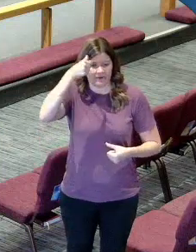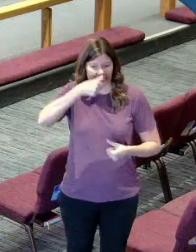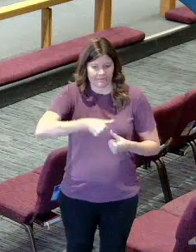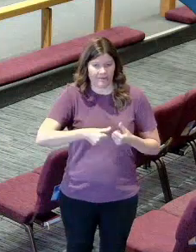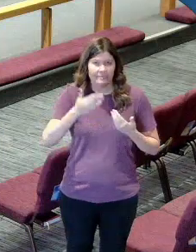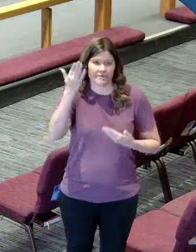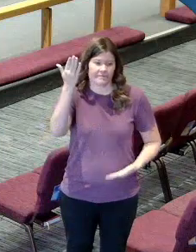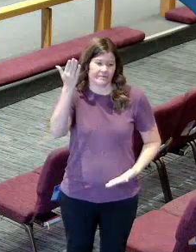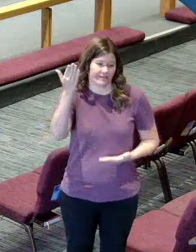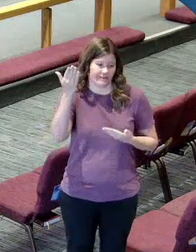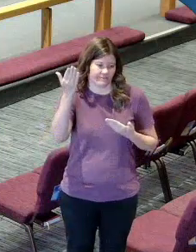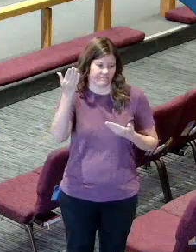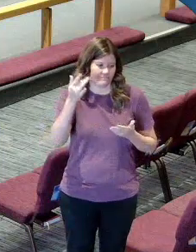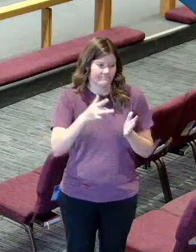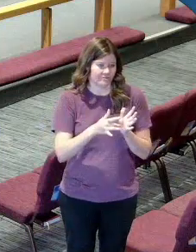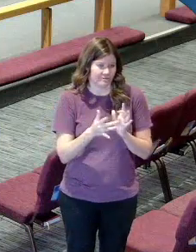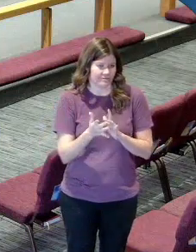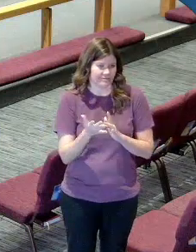me."